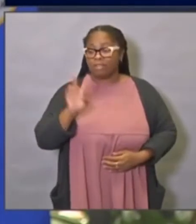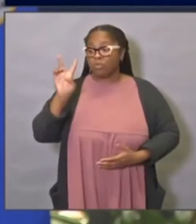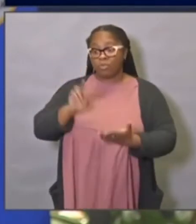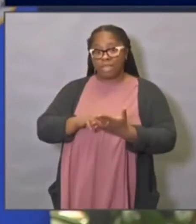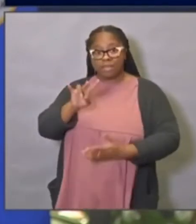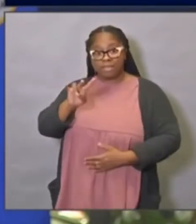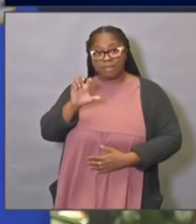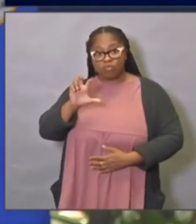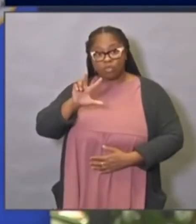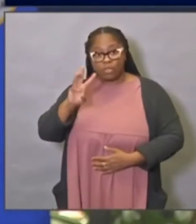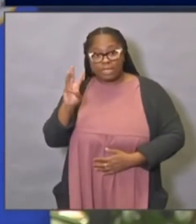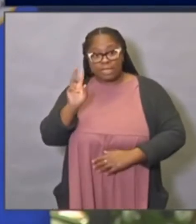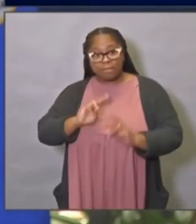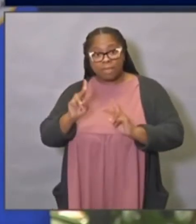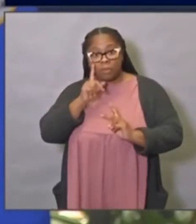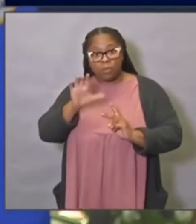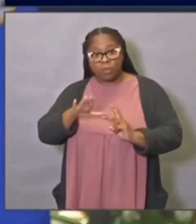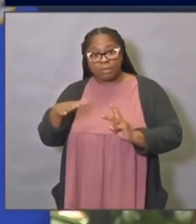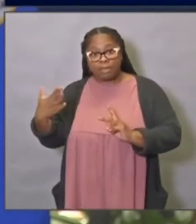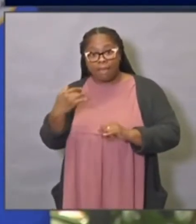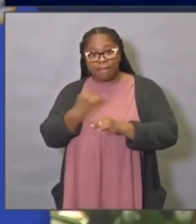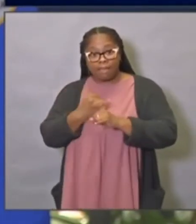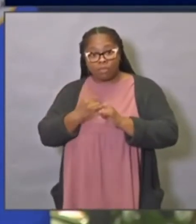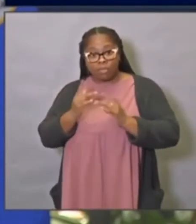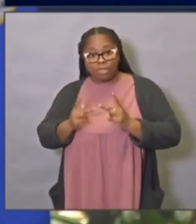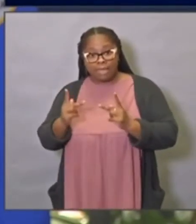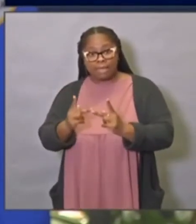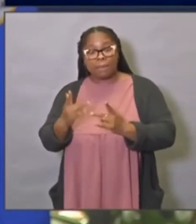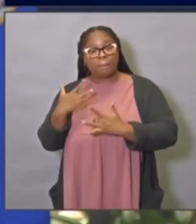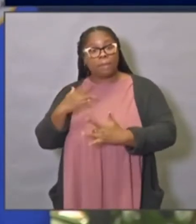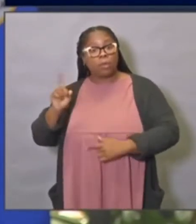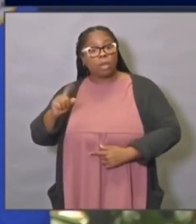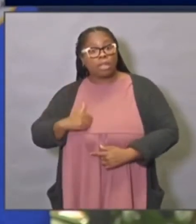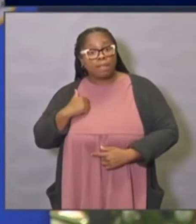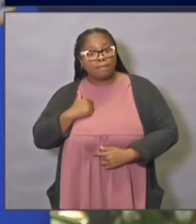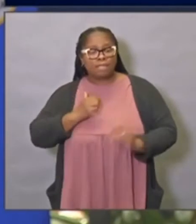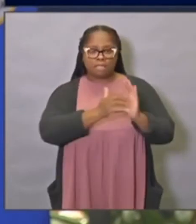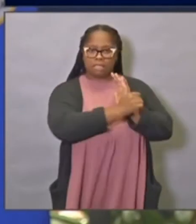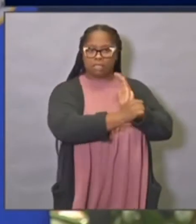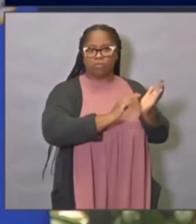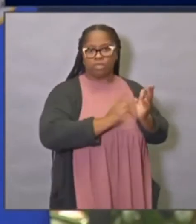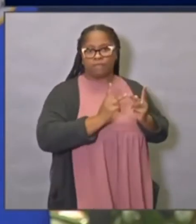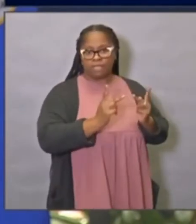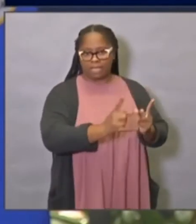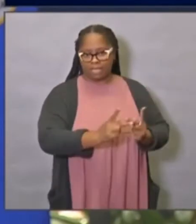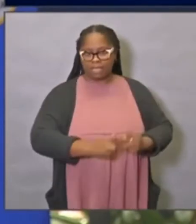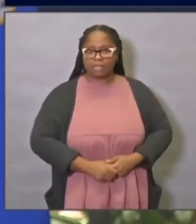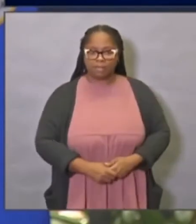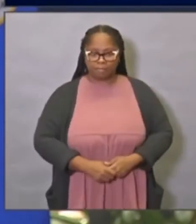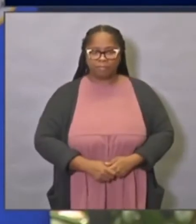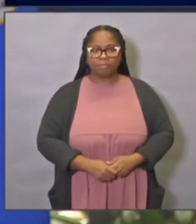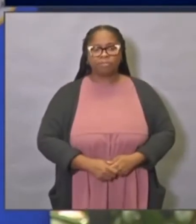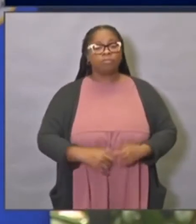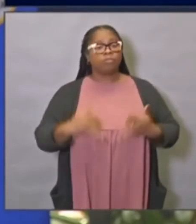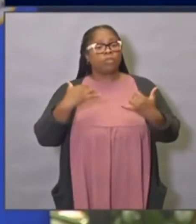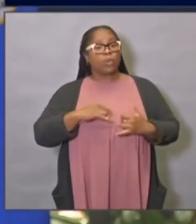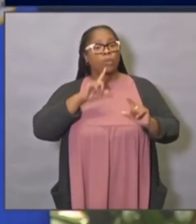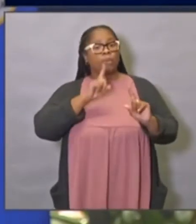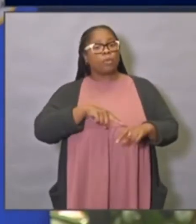2,736 of the people who died in institutional settings resided in our skilled nursing facilities. We are